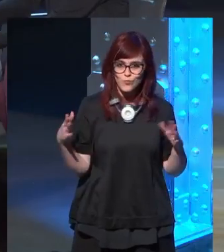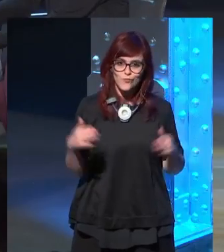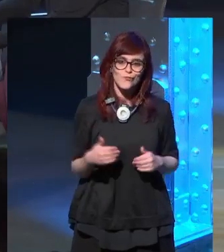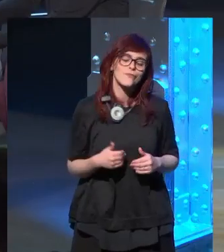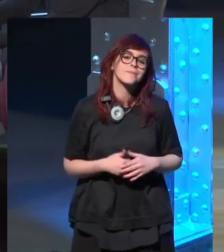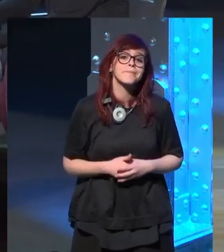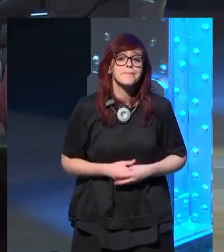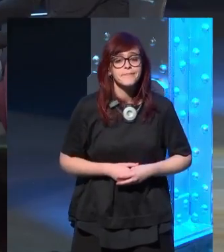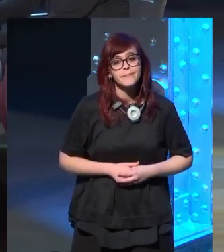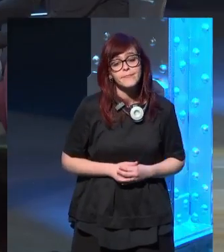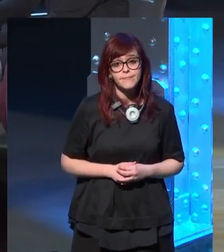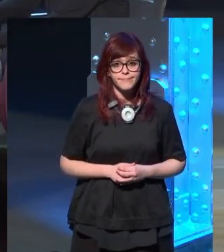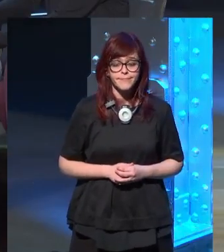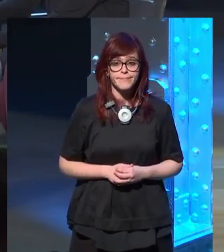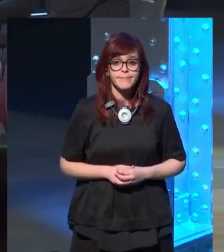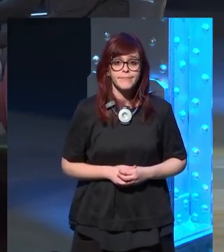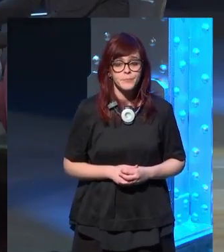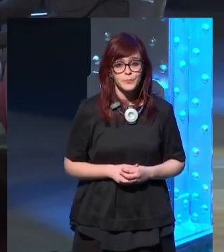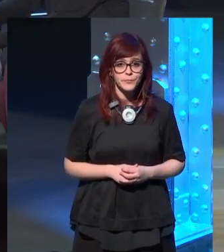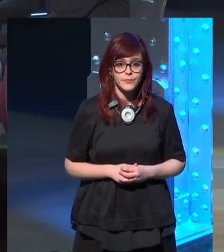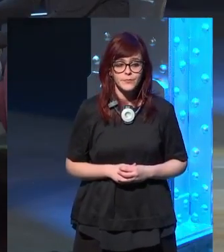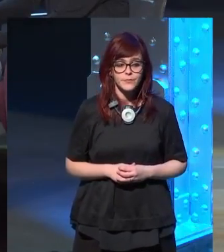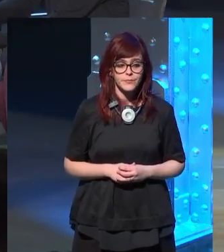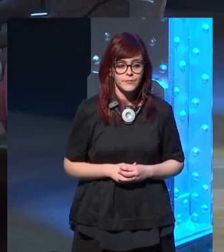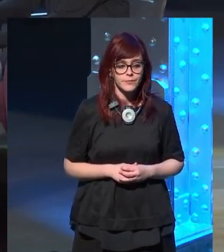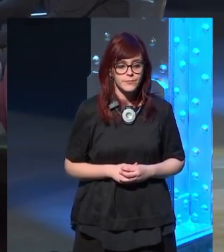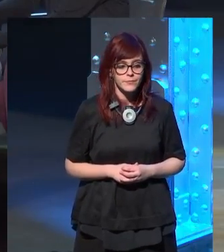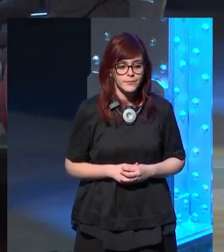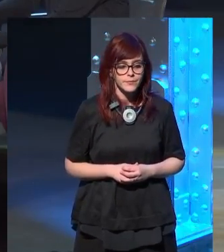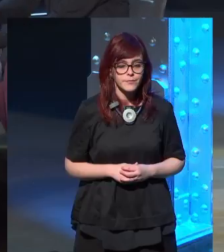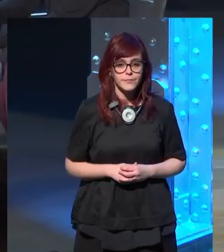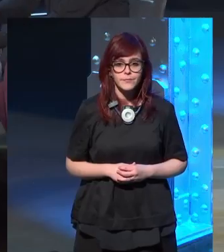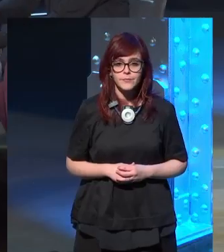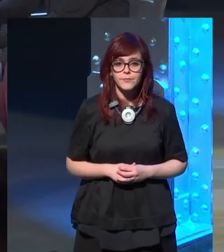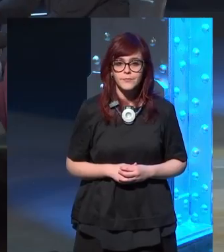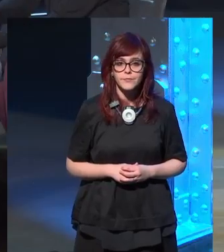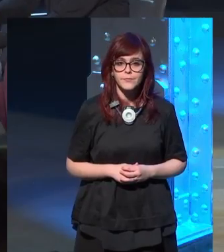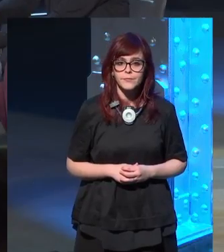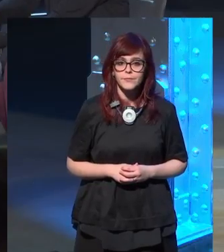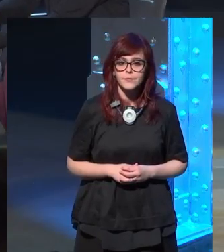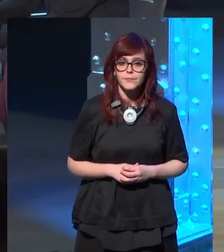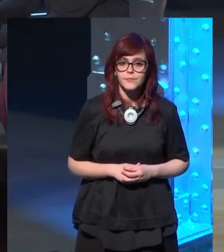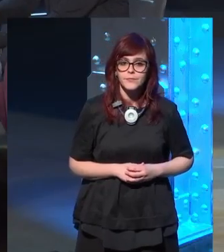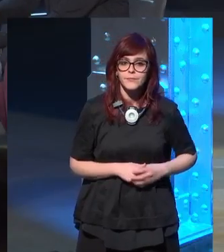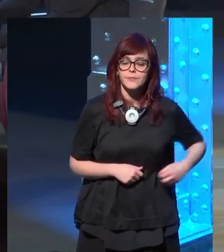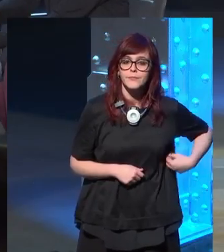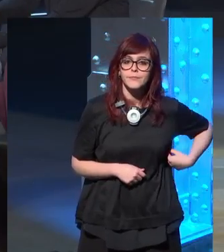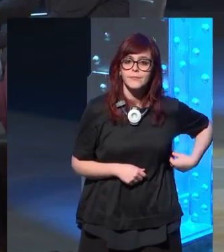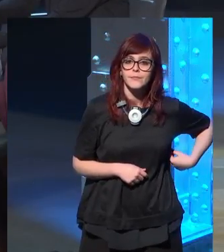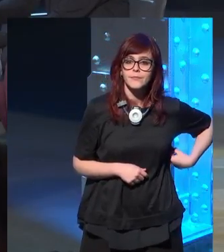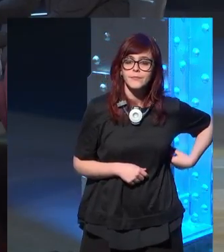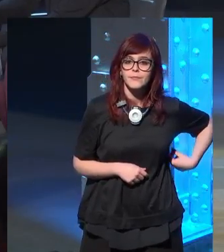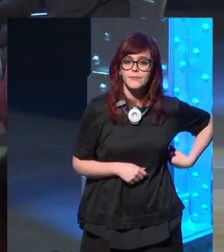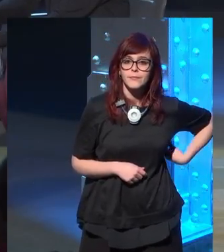life that we care about our position in the hierarchy. So when it comes to income, in a lot of Western